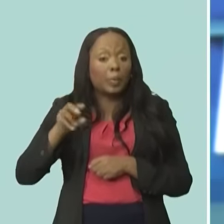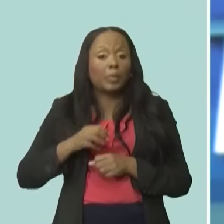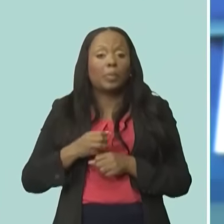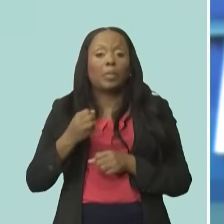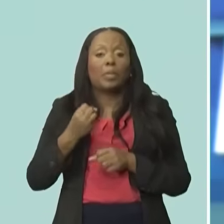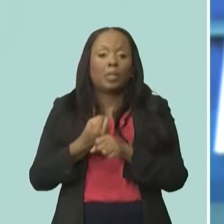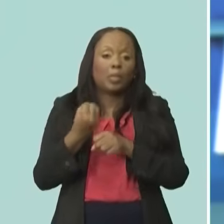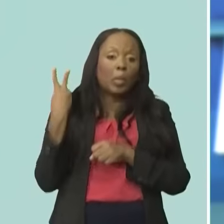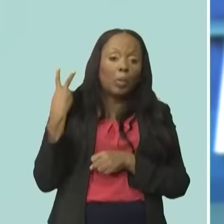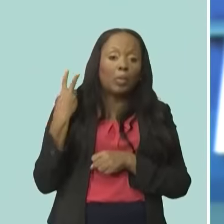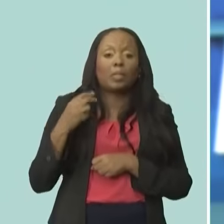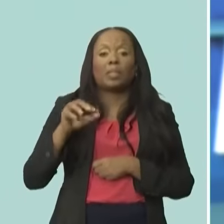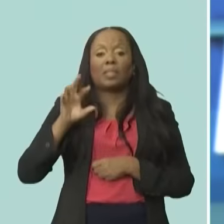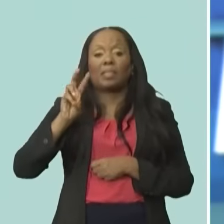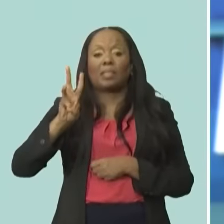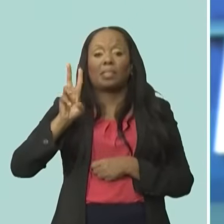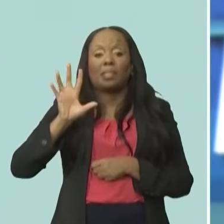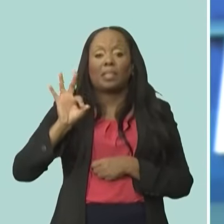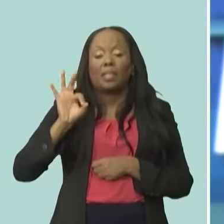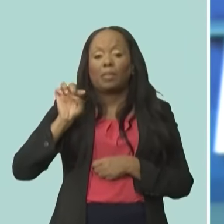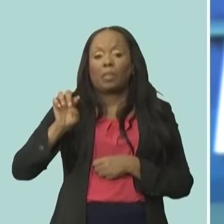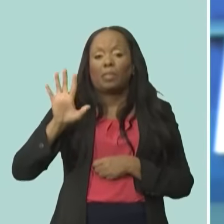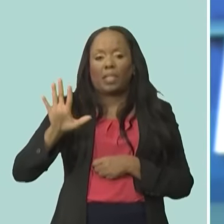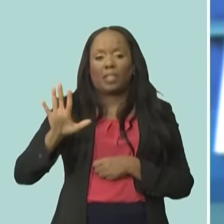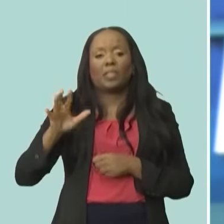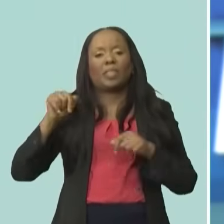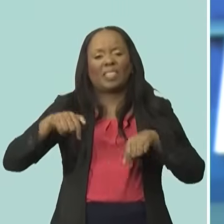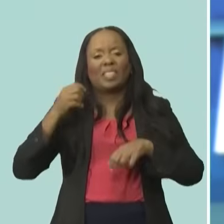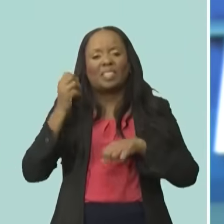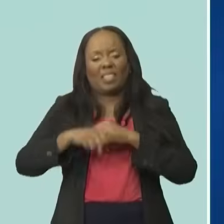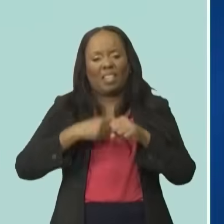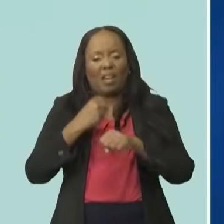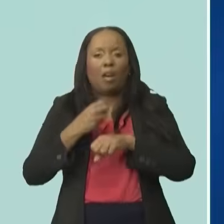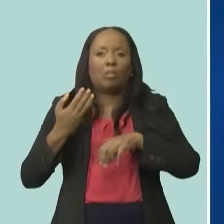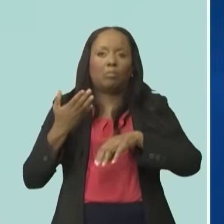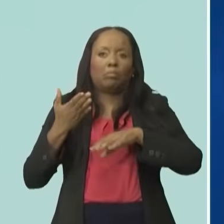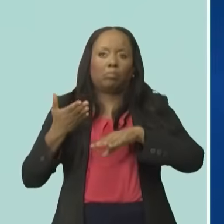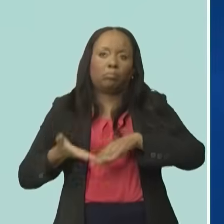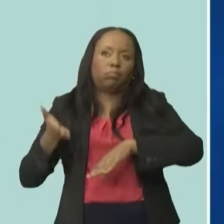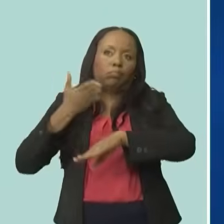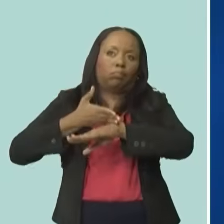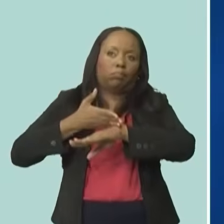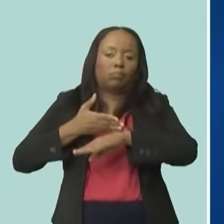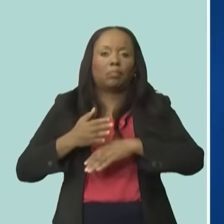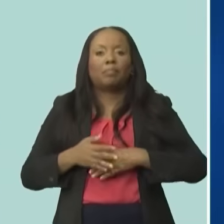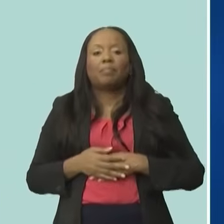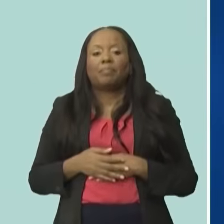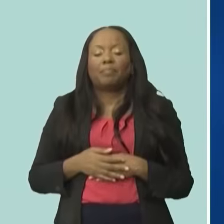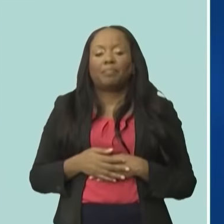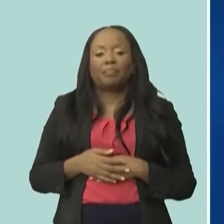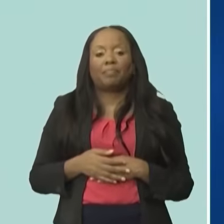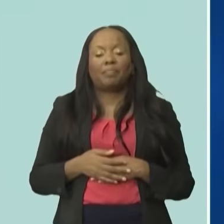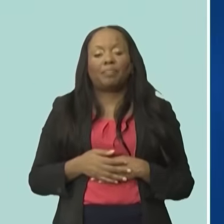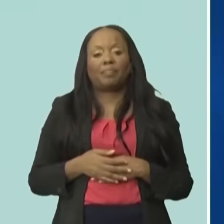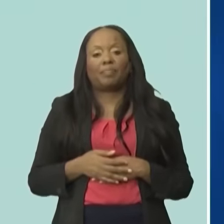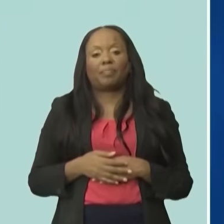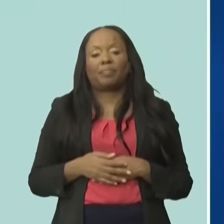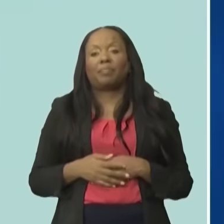and 69.5 in 2023. And the statistics show that there was